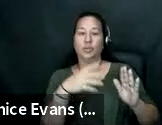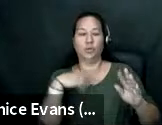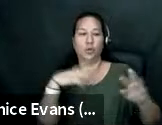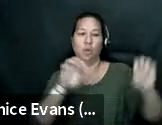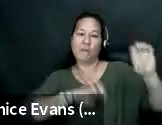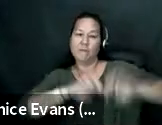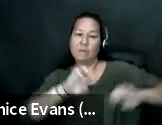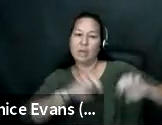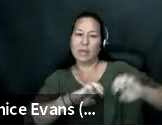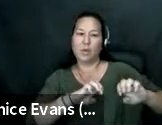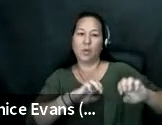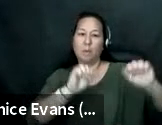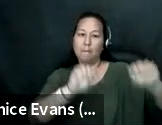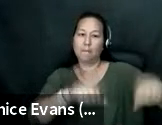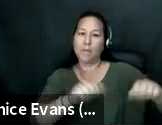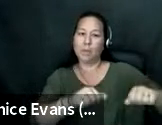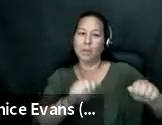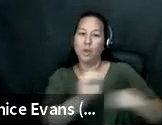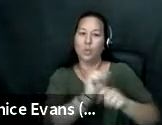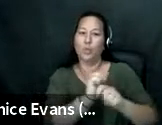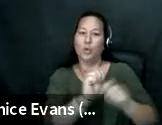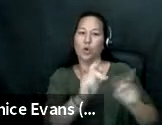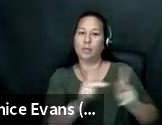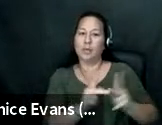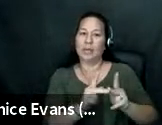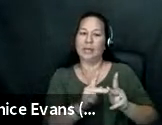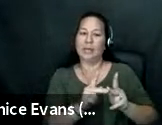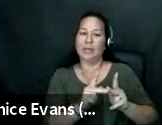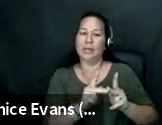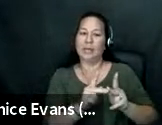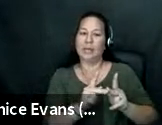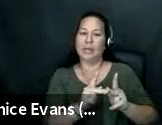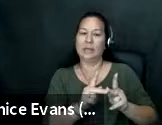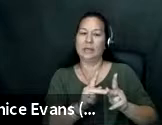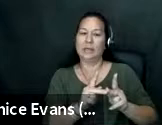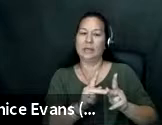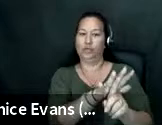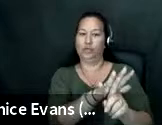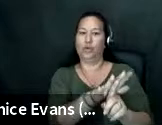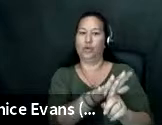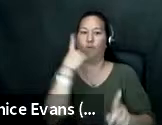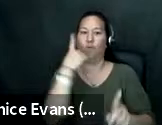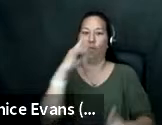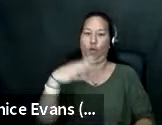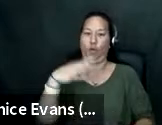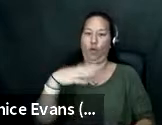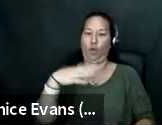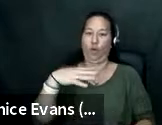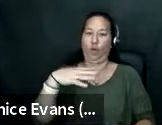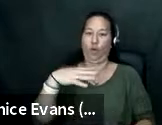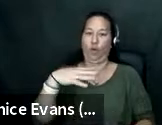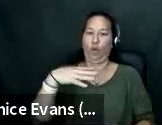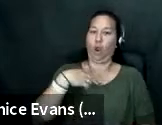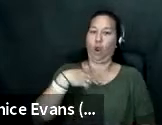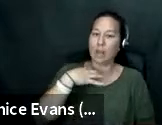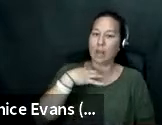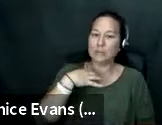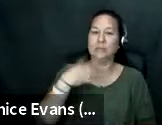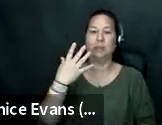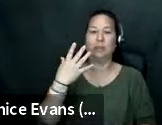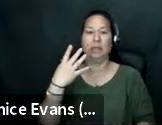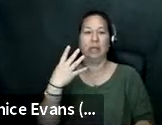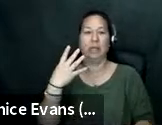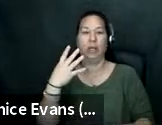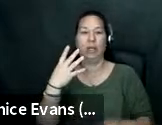independent contractors, and as well as members of the public. Employers are required per Cal OSHA